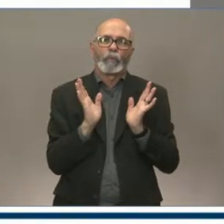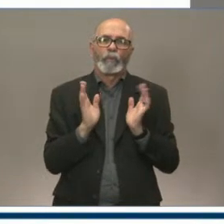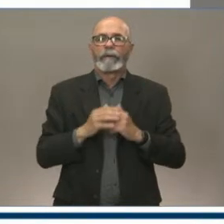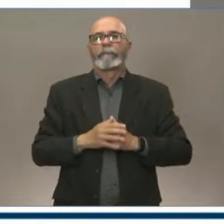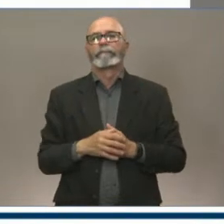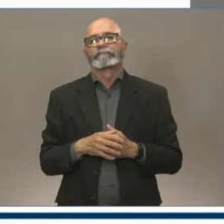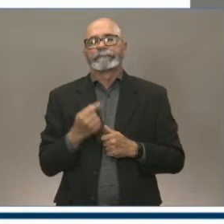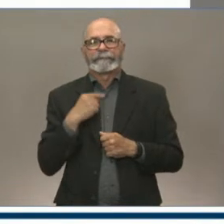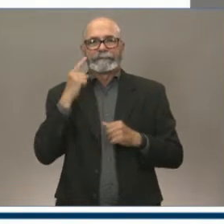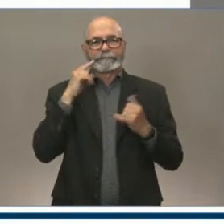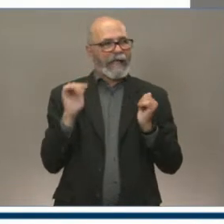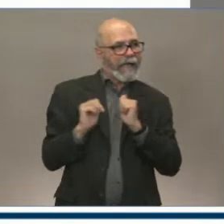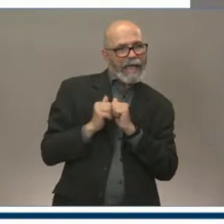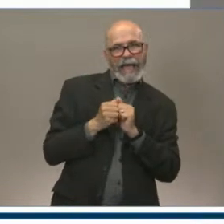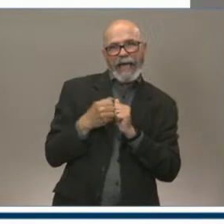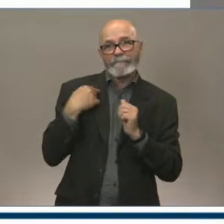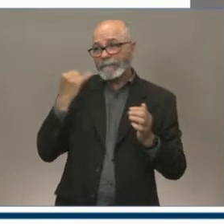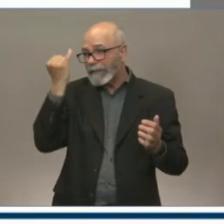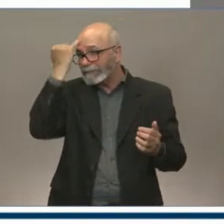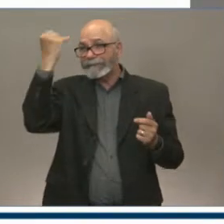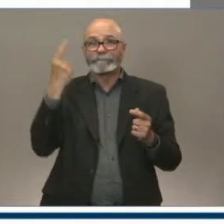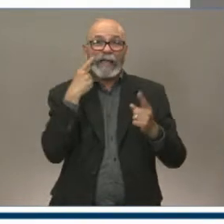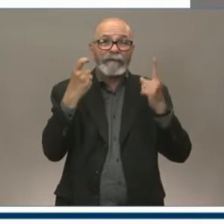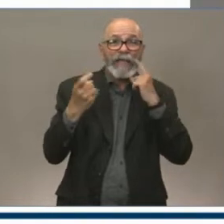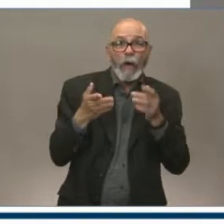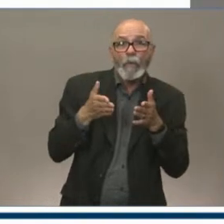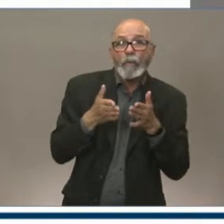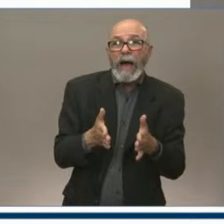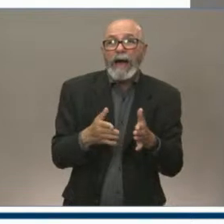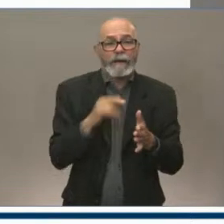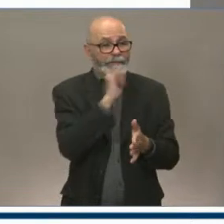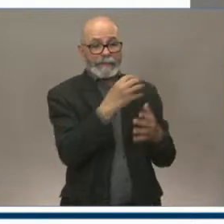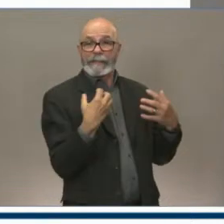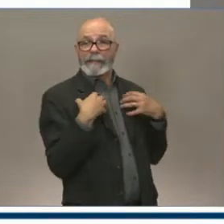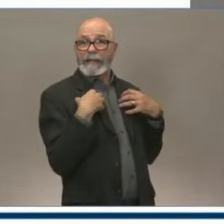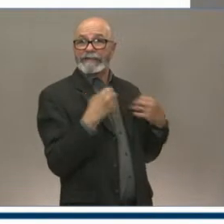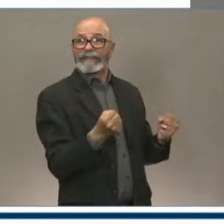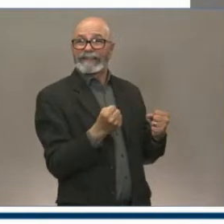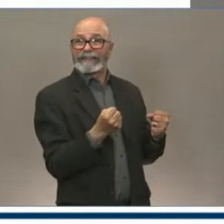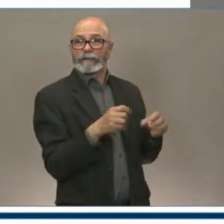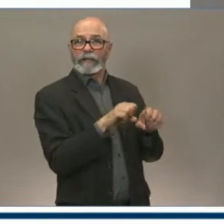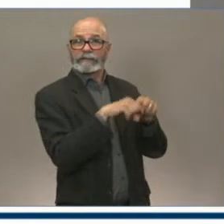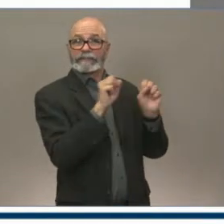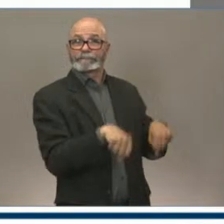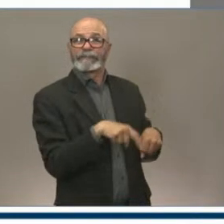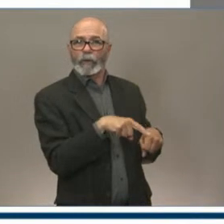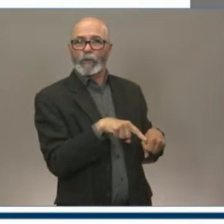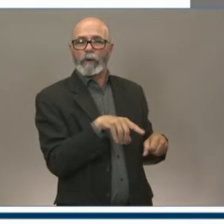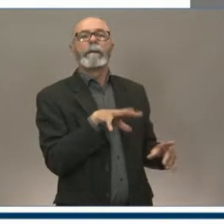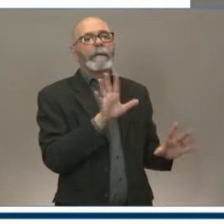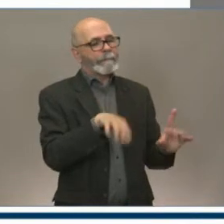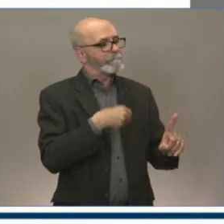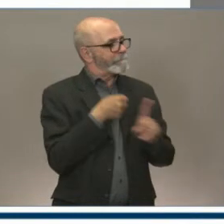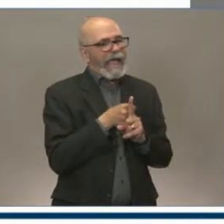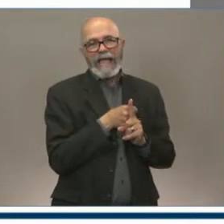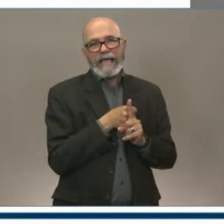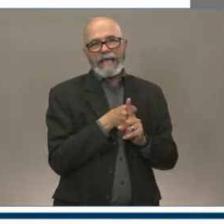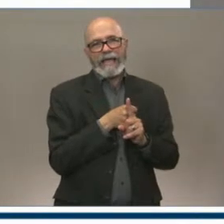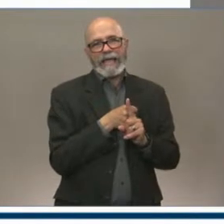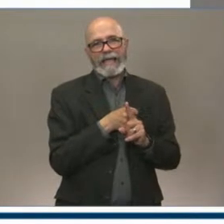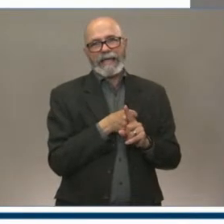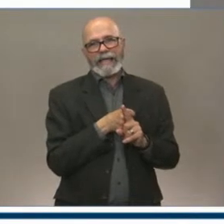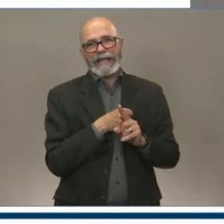ways, but we have to acknowledge that our healthcare system is already beginning to be impacted. So we need everybody